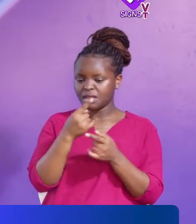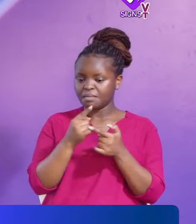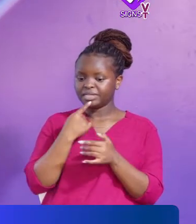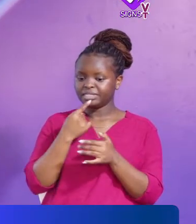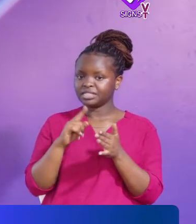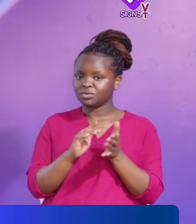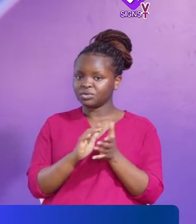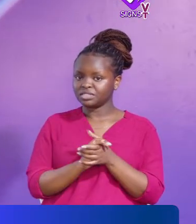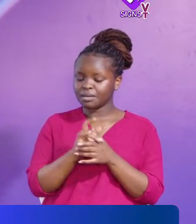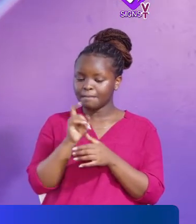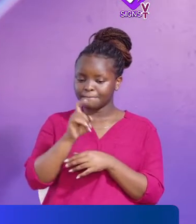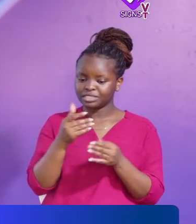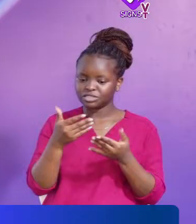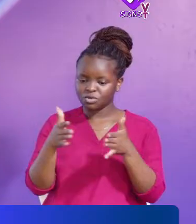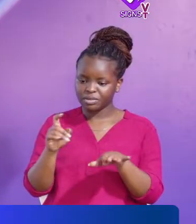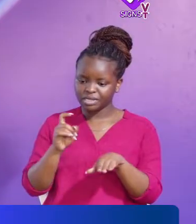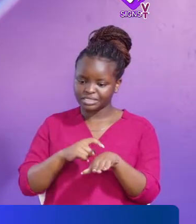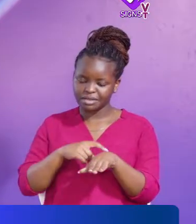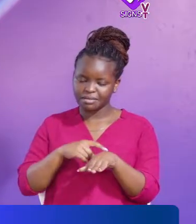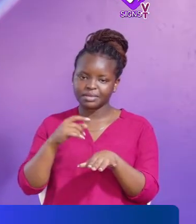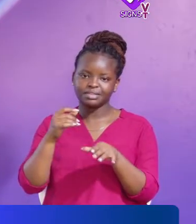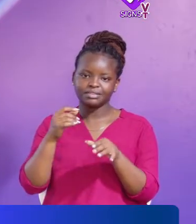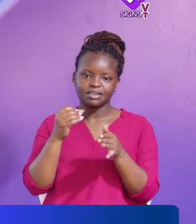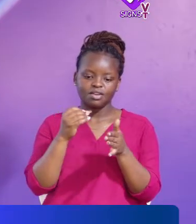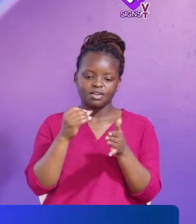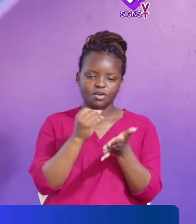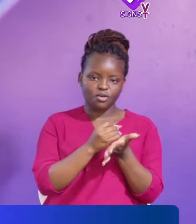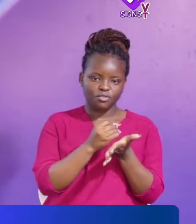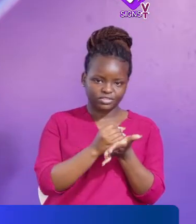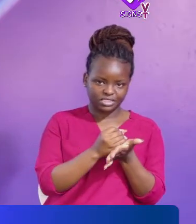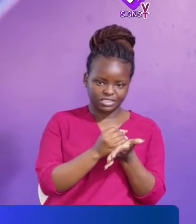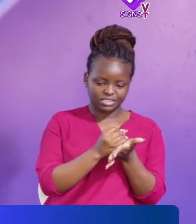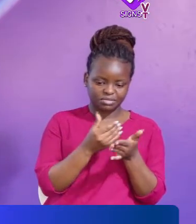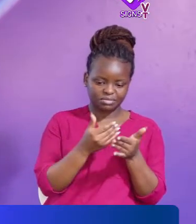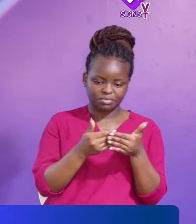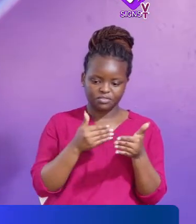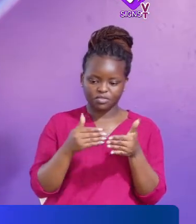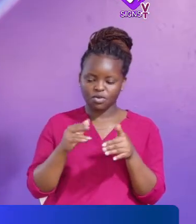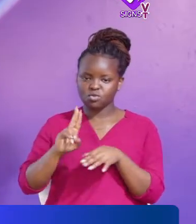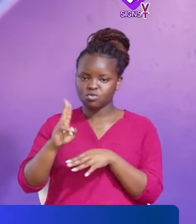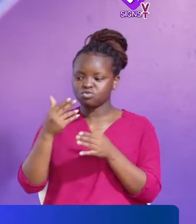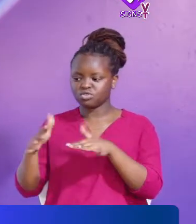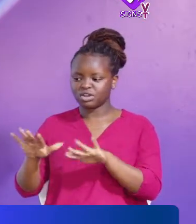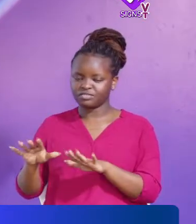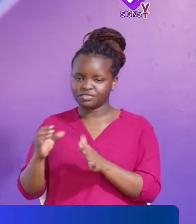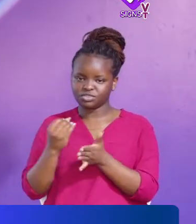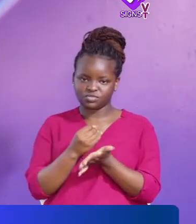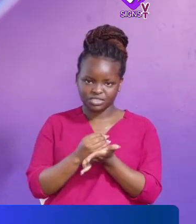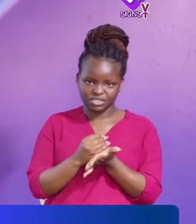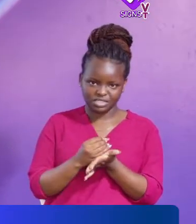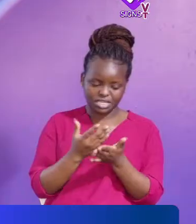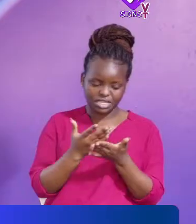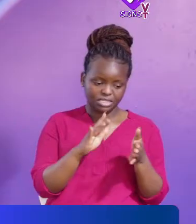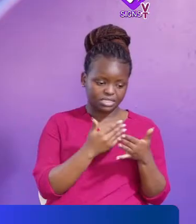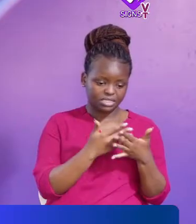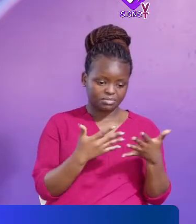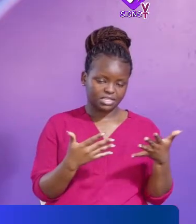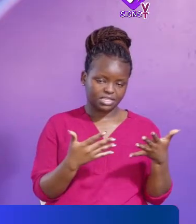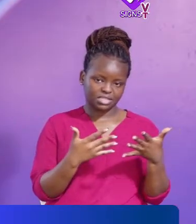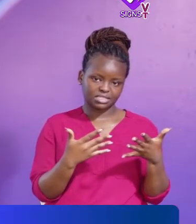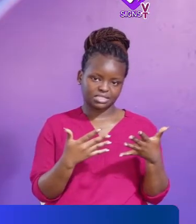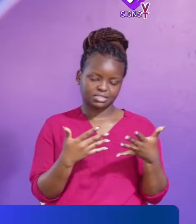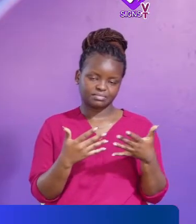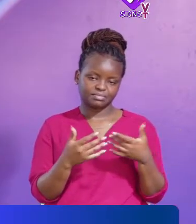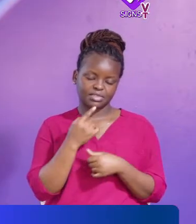he has to open when he's in office. Yeah. So it was open before Uhuru left office. Yeah. So some of these things, my brother, I'm telling